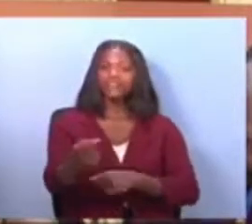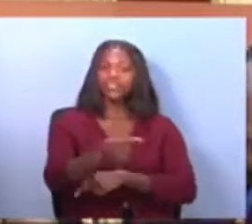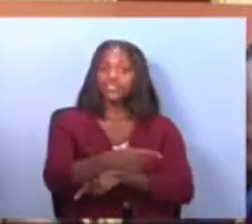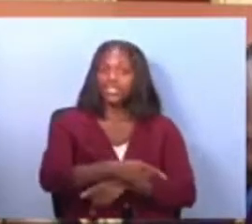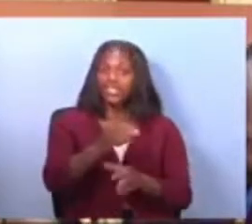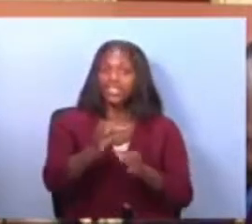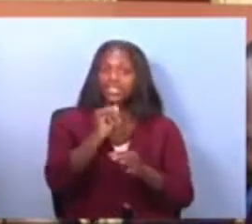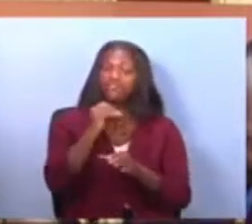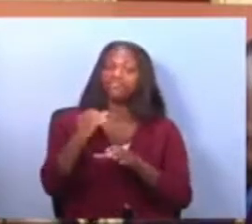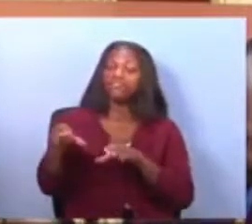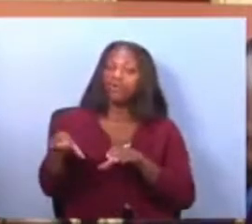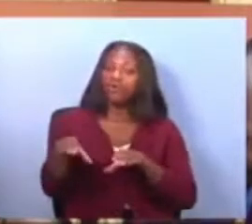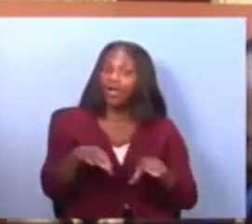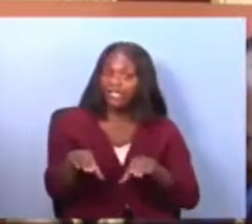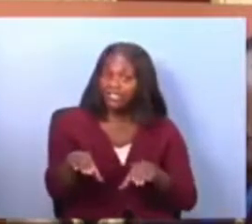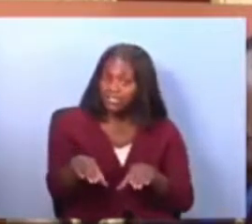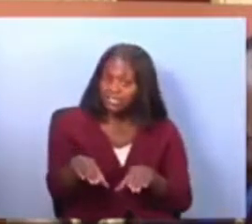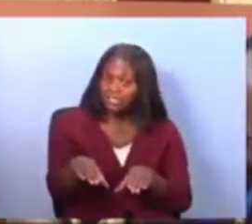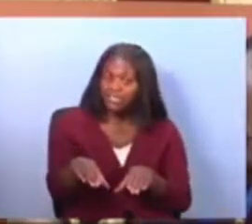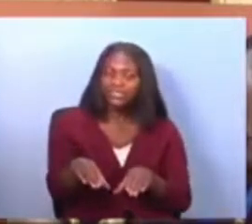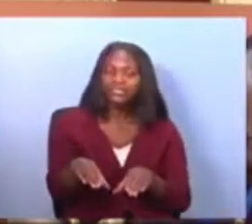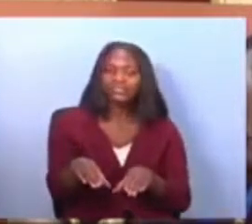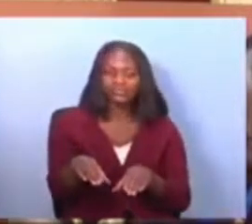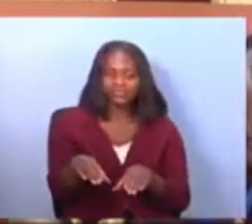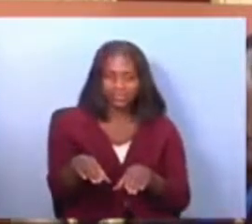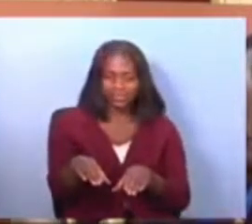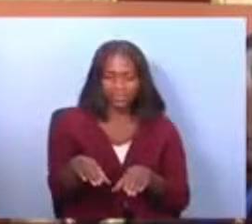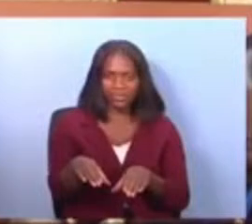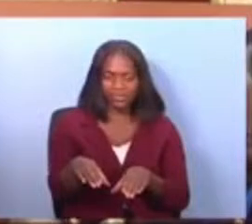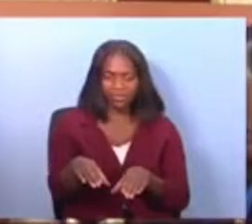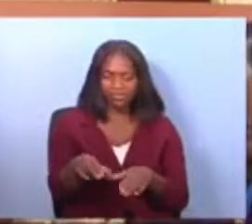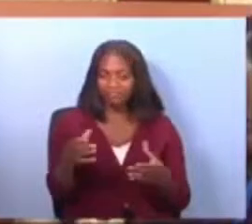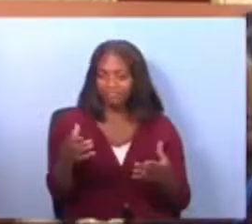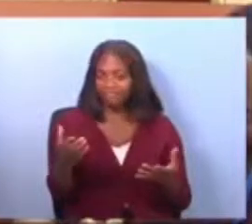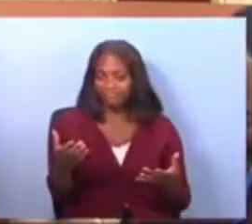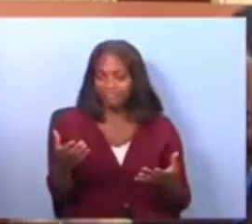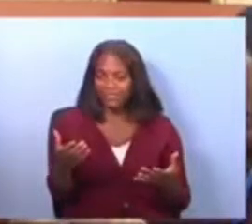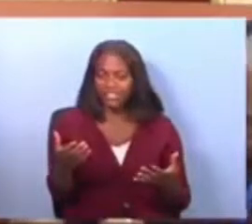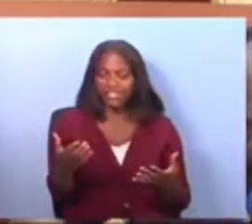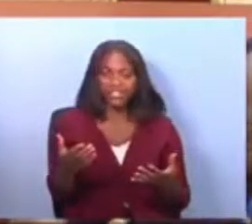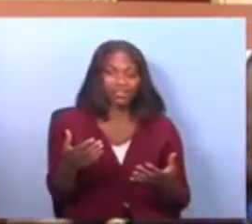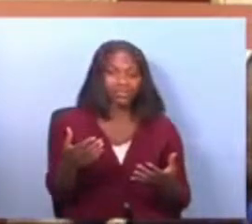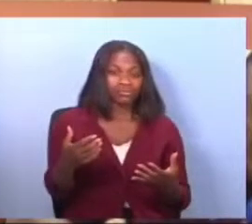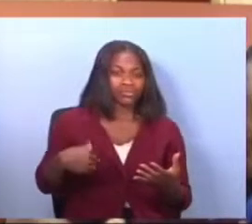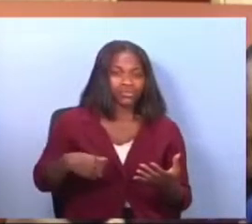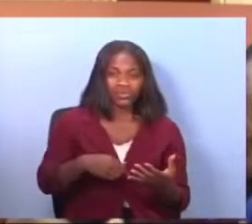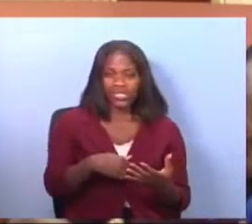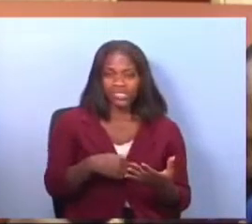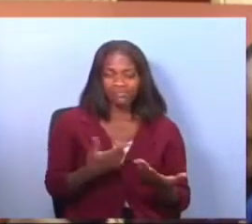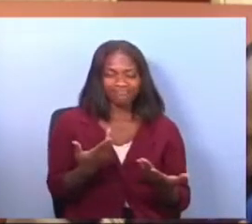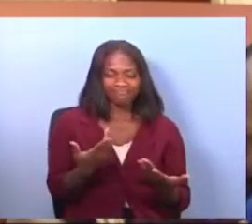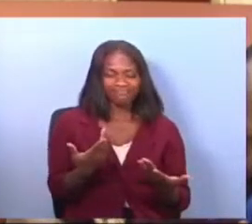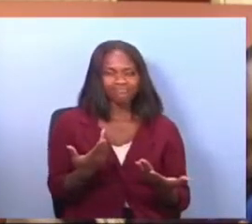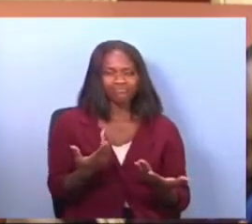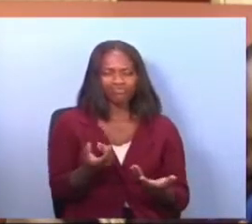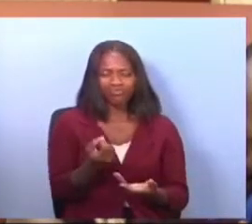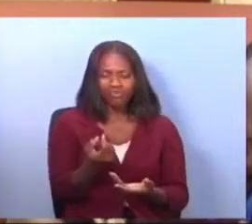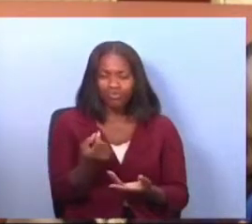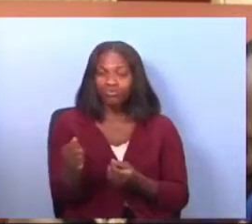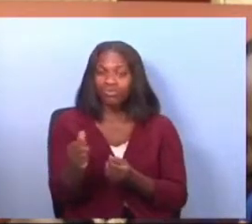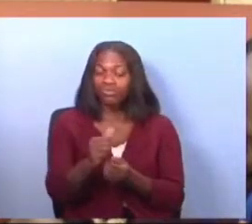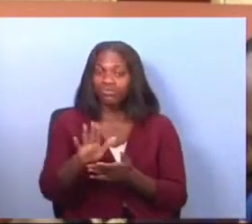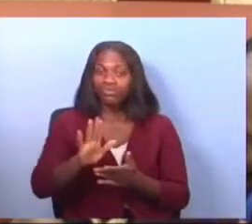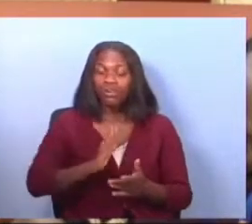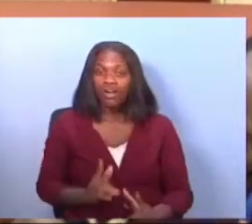act, we do not only stare in the face of a grave and enduring destruction of livelihood for the